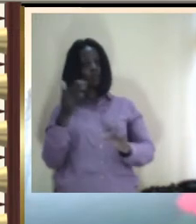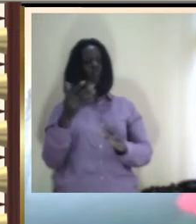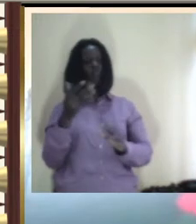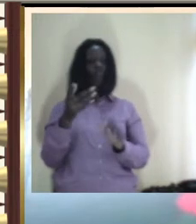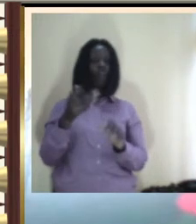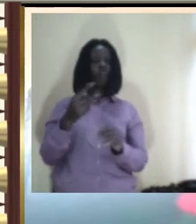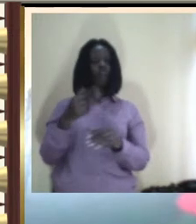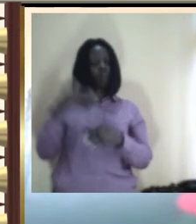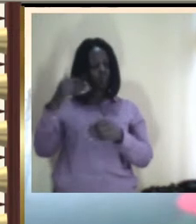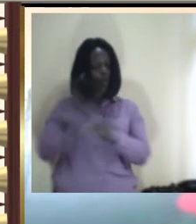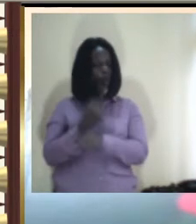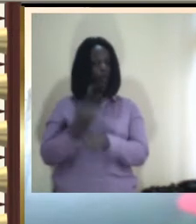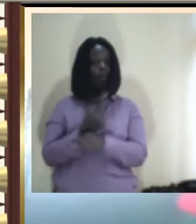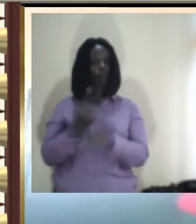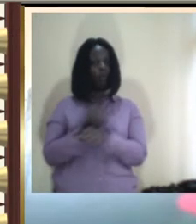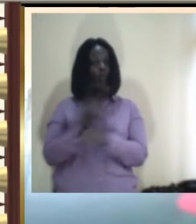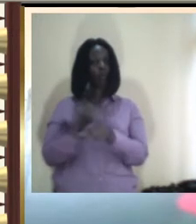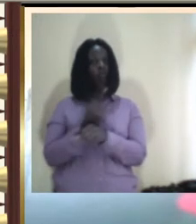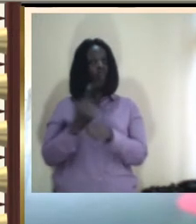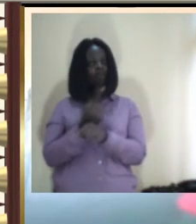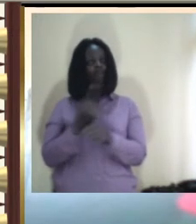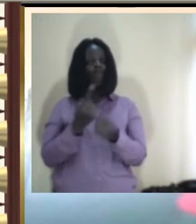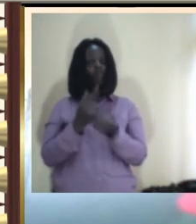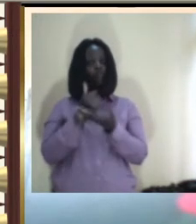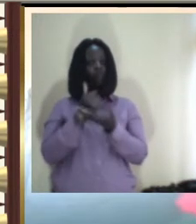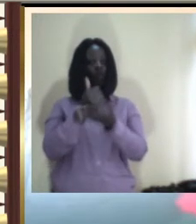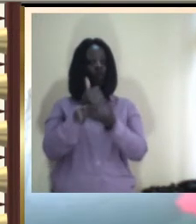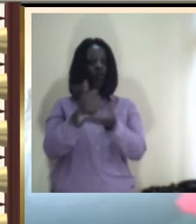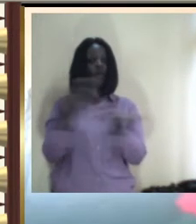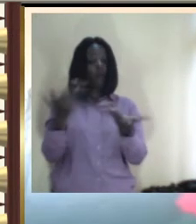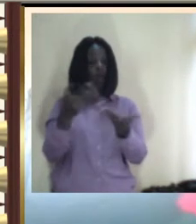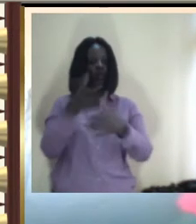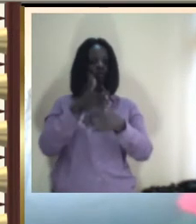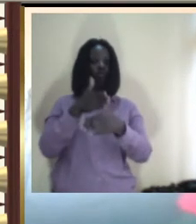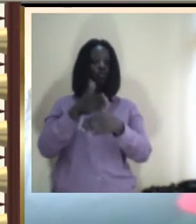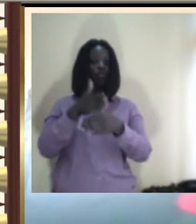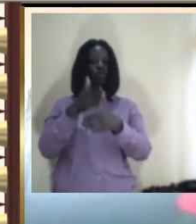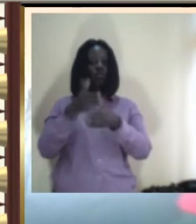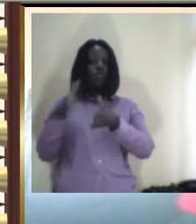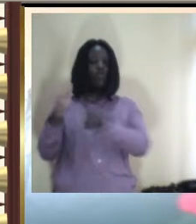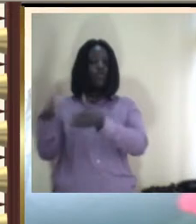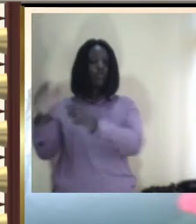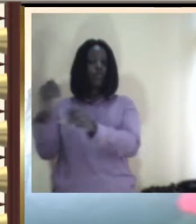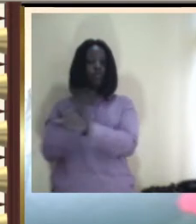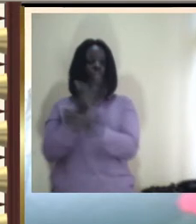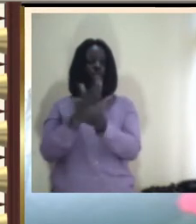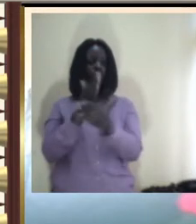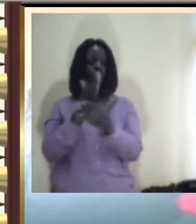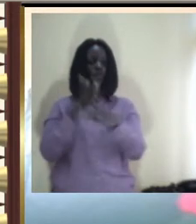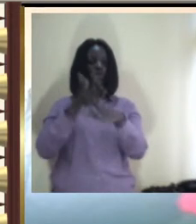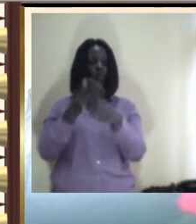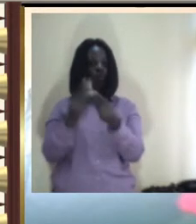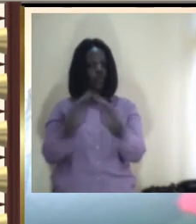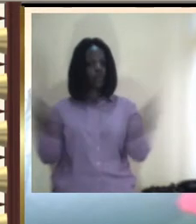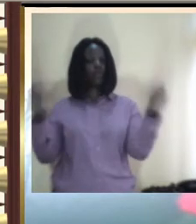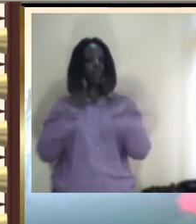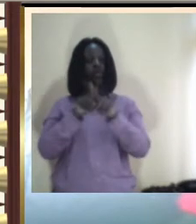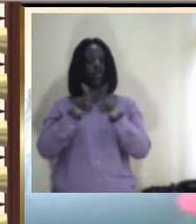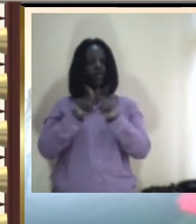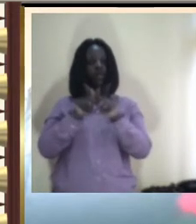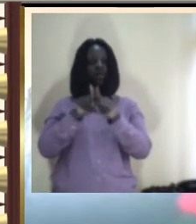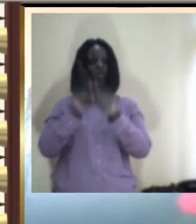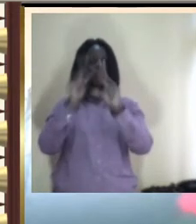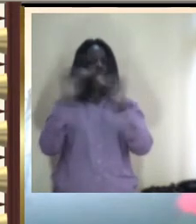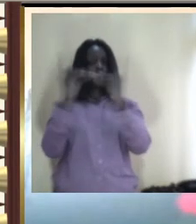with by the work streams on the various bases to ensure seamless operation and to advance the